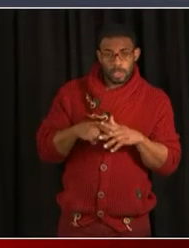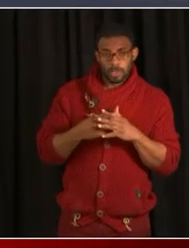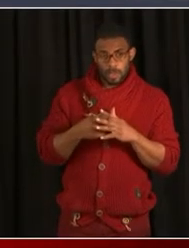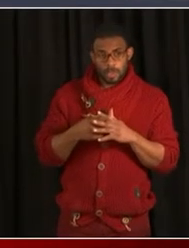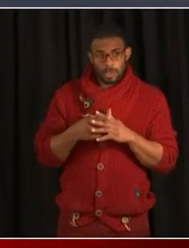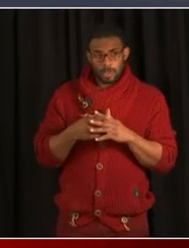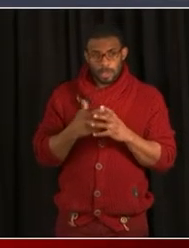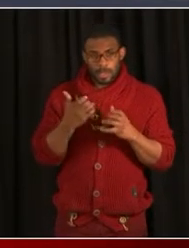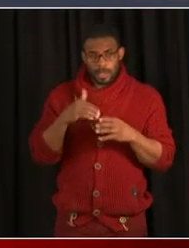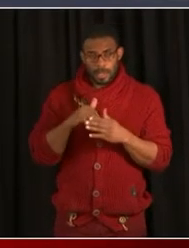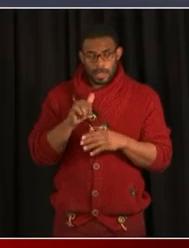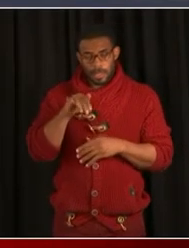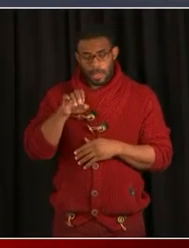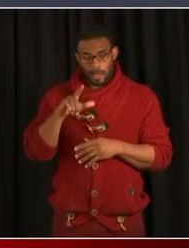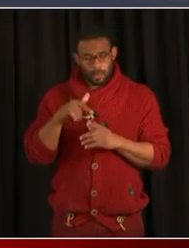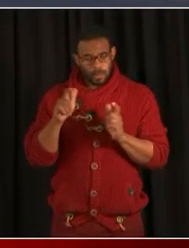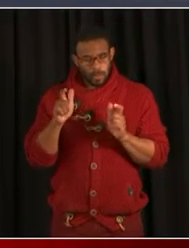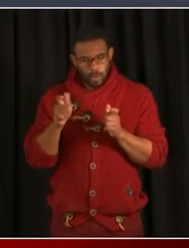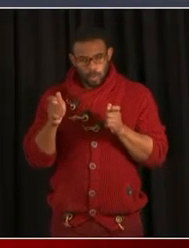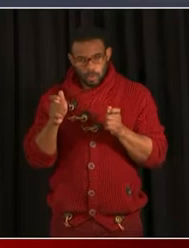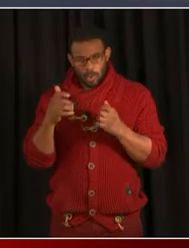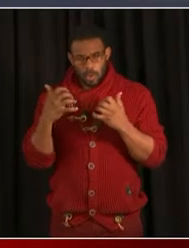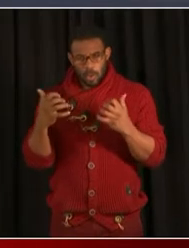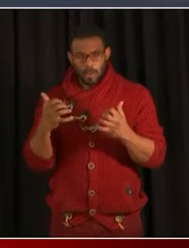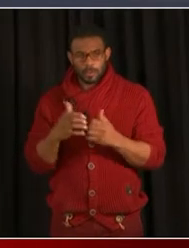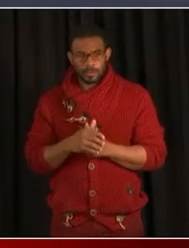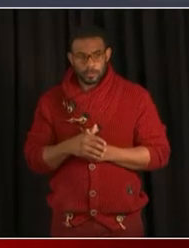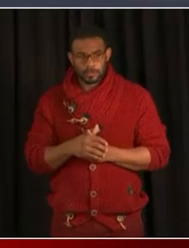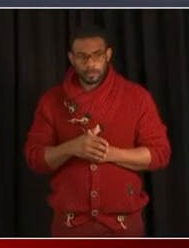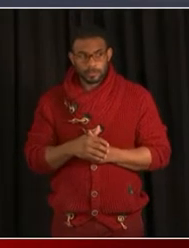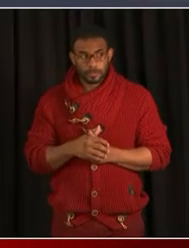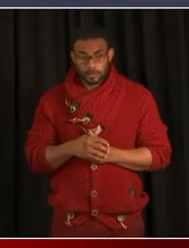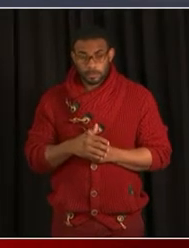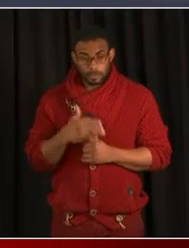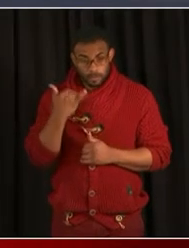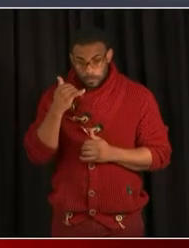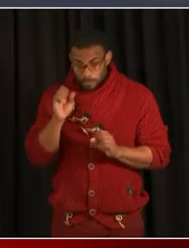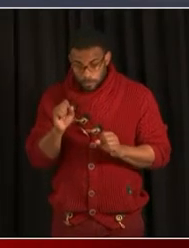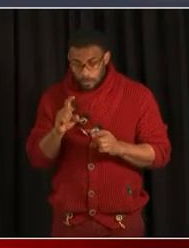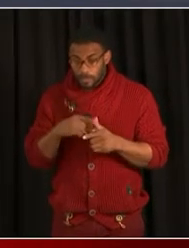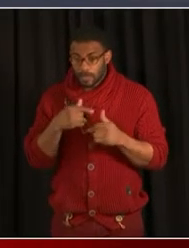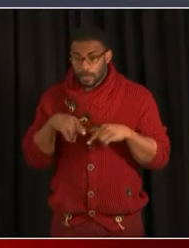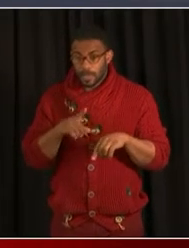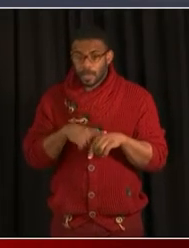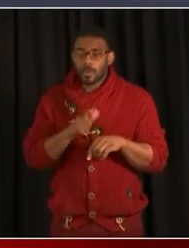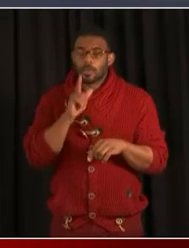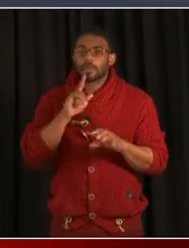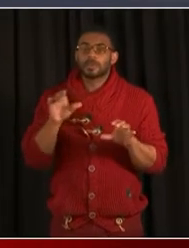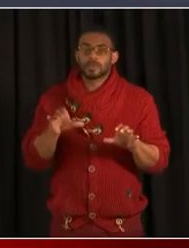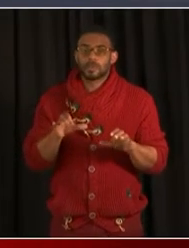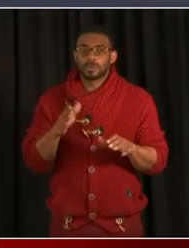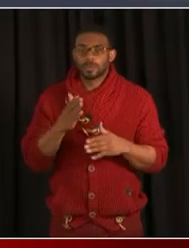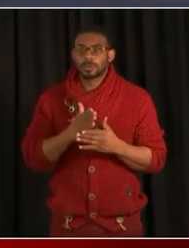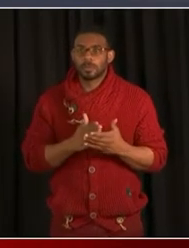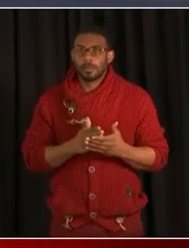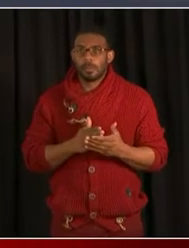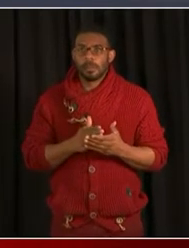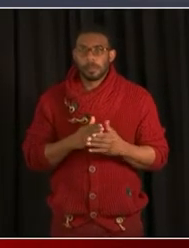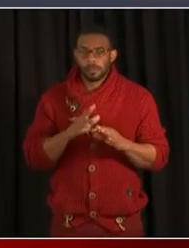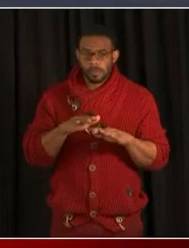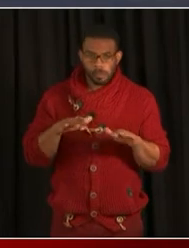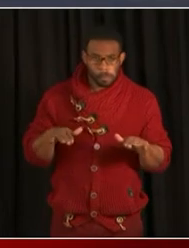start live again in April with very small controlled audiences, if that's at all possible. In the meantime, we will be doing